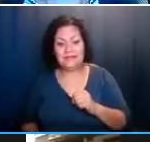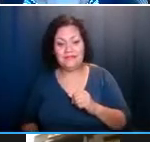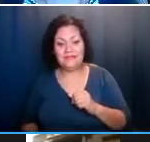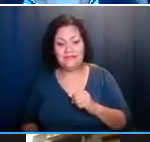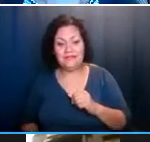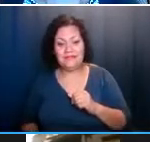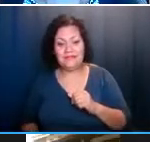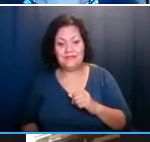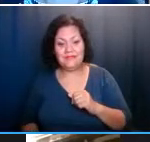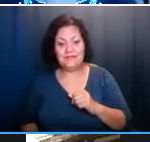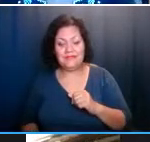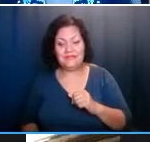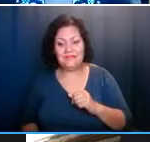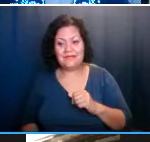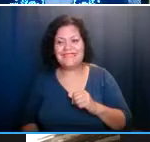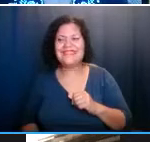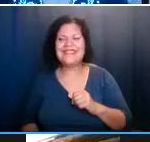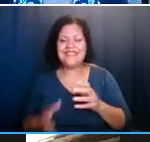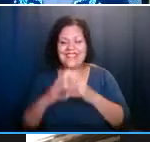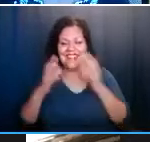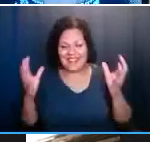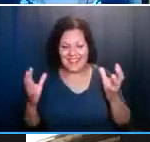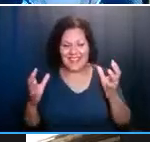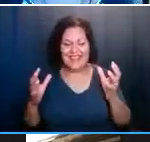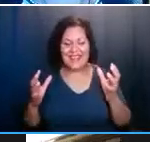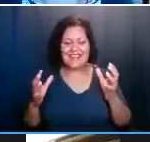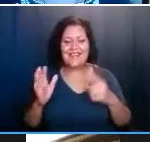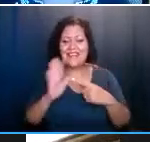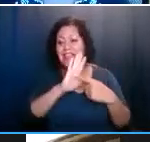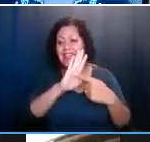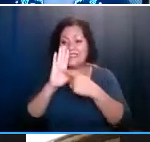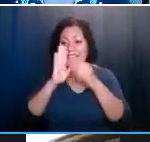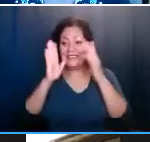and a lot of the exhibitors have uploaded videos and